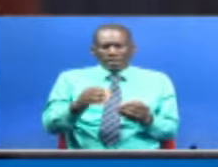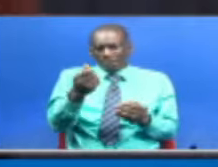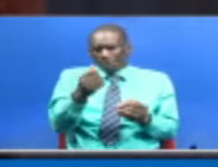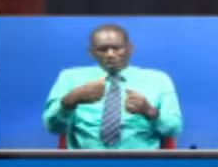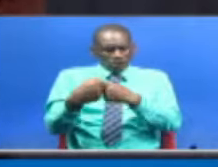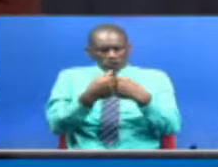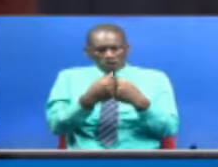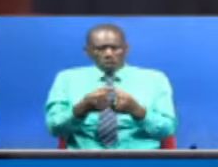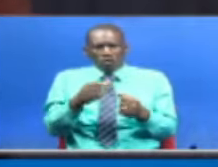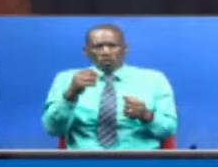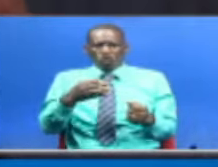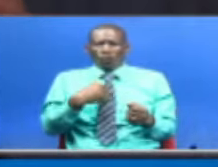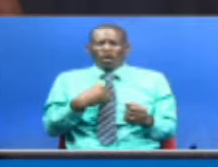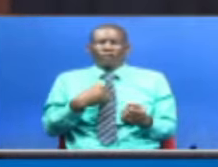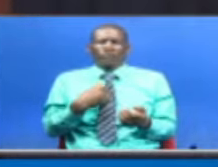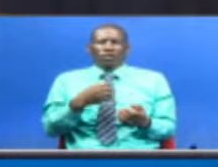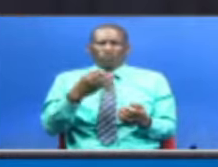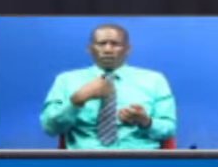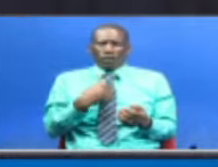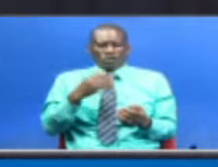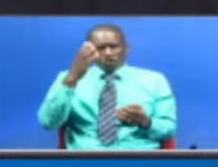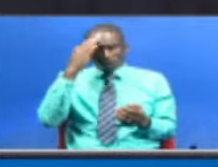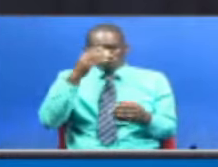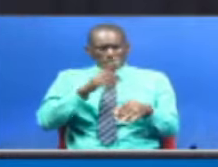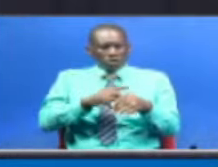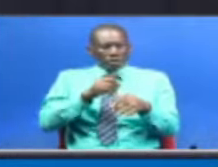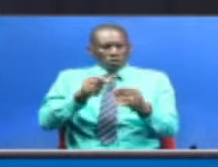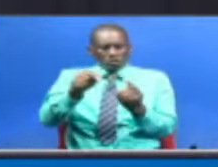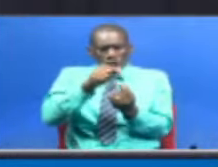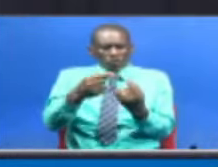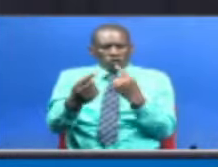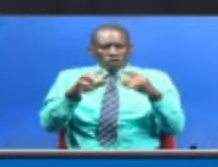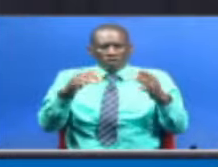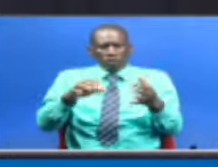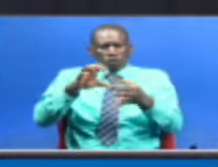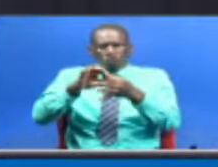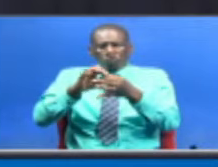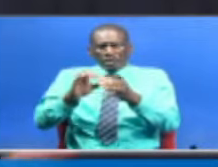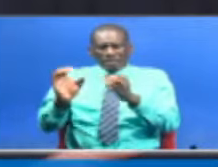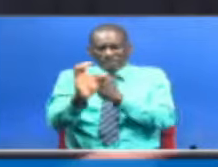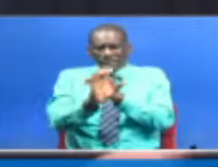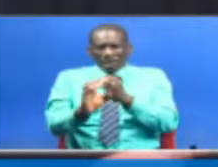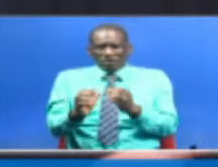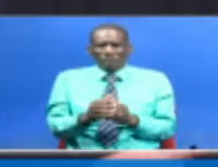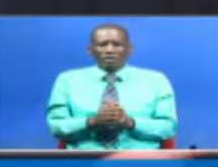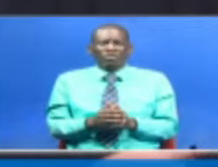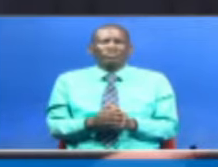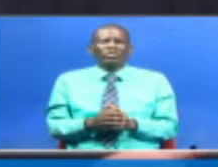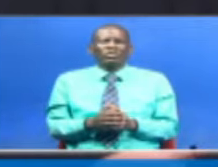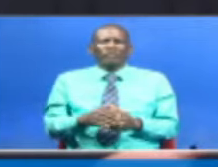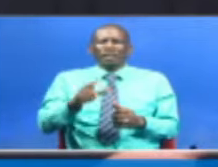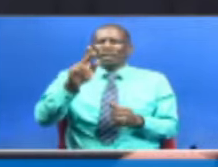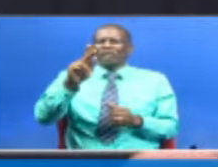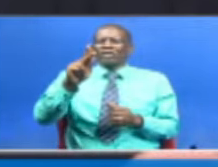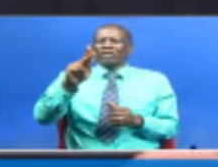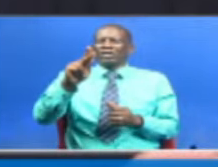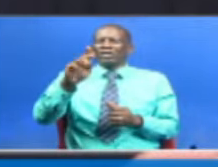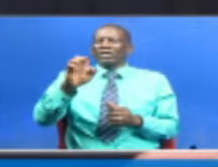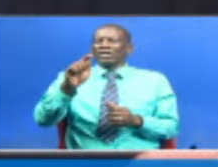of having to, when you talk about connecting the country, Ketraco today